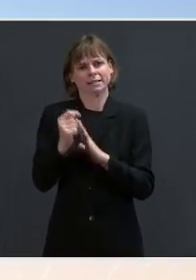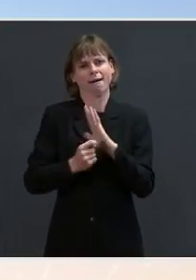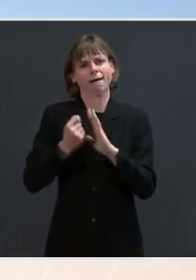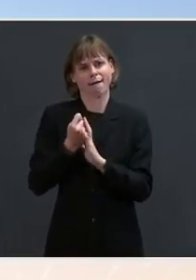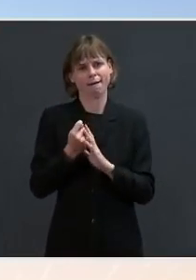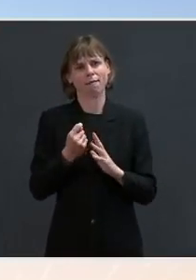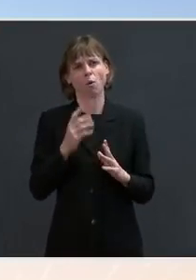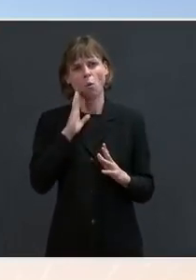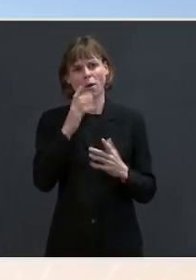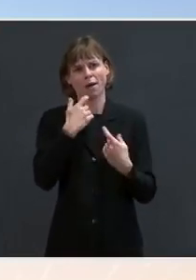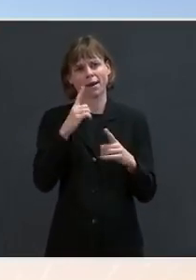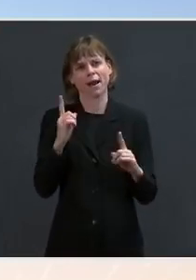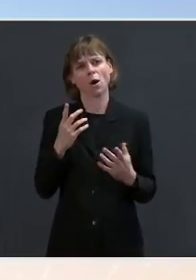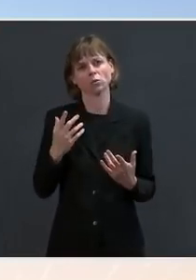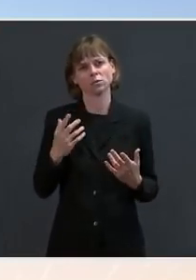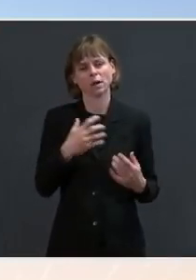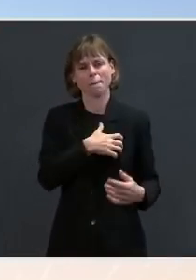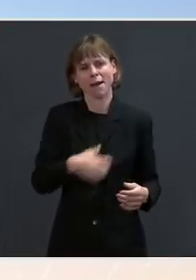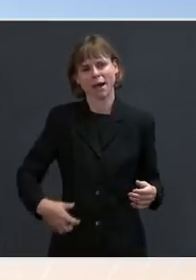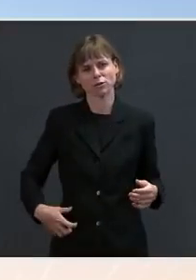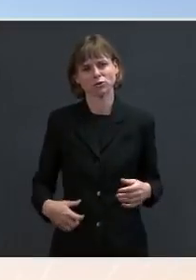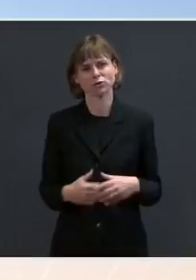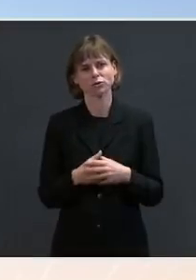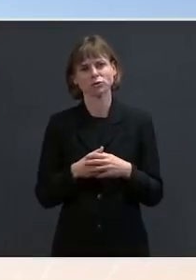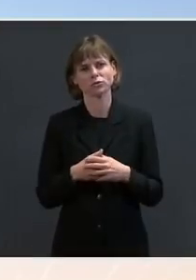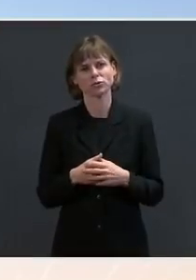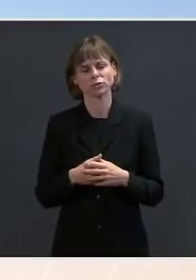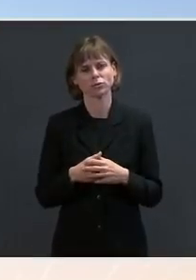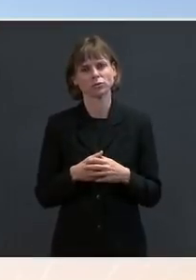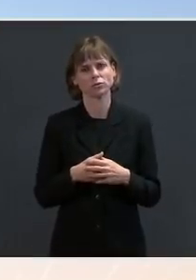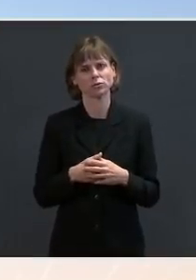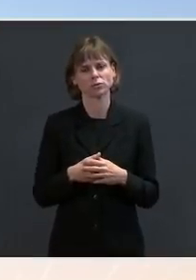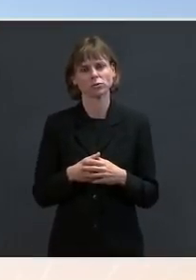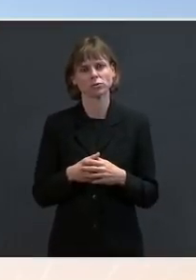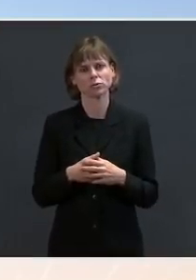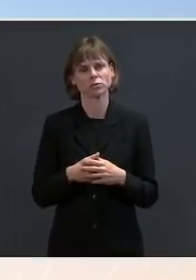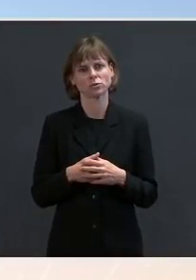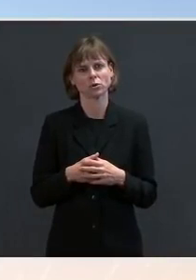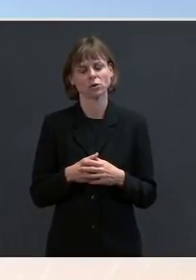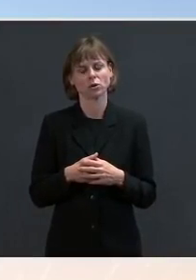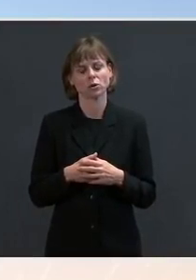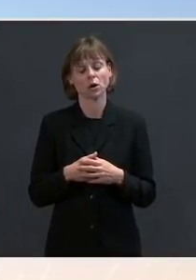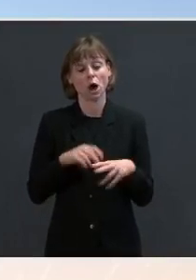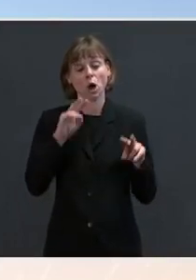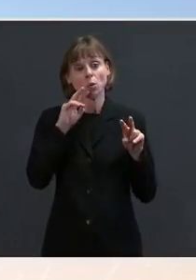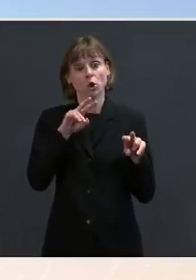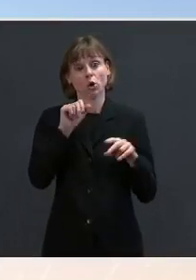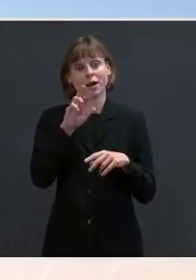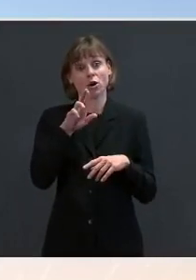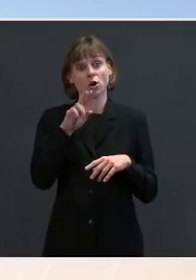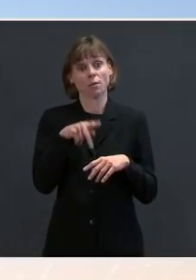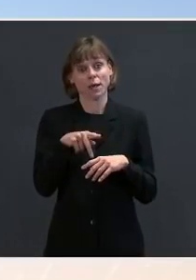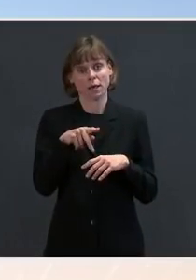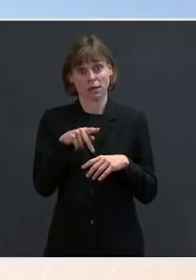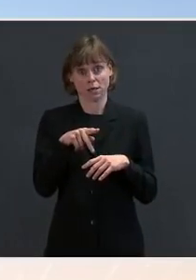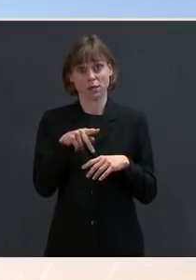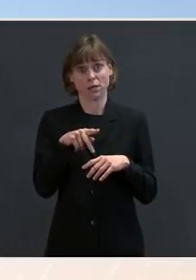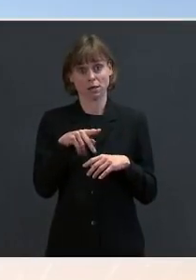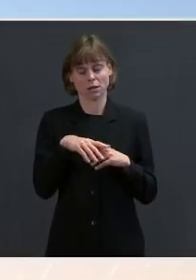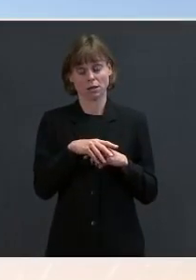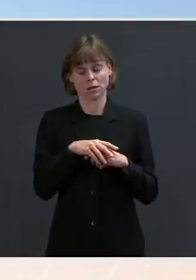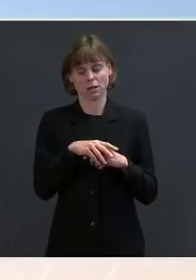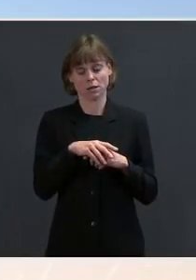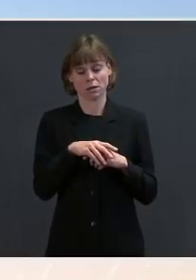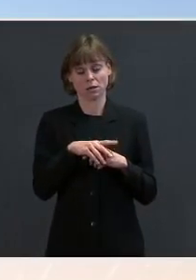the back. Thanks, Jen. A couple on the economic lane and then one on immigration. Mm-hmm. When you look at the American Rescue Plan, $350 billion for state and local